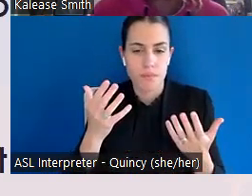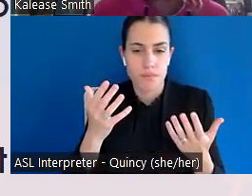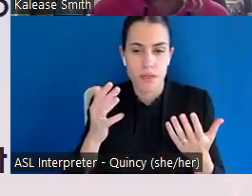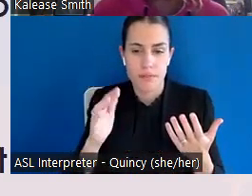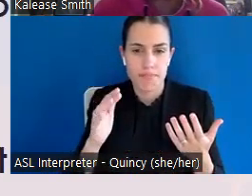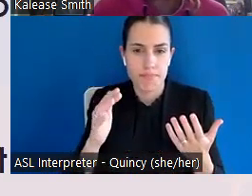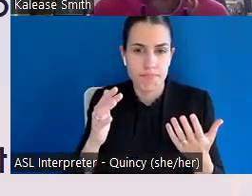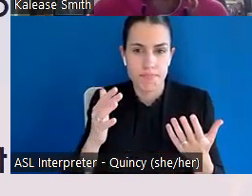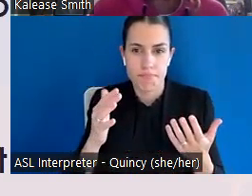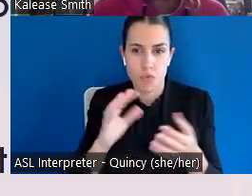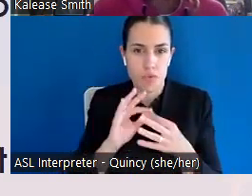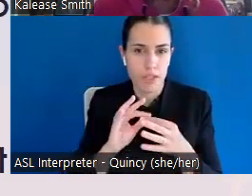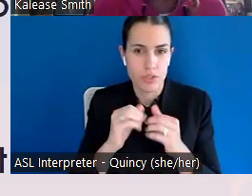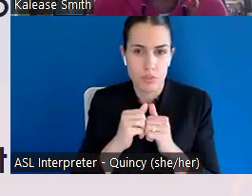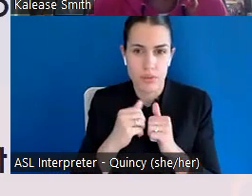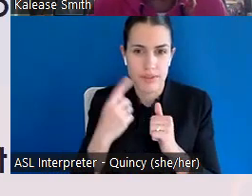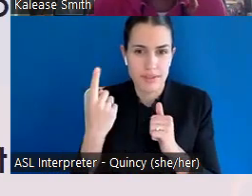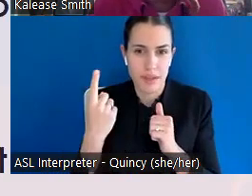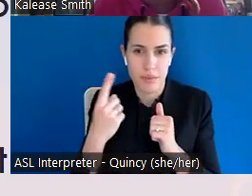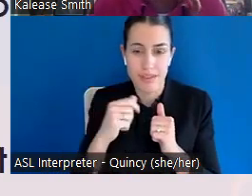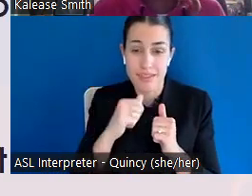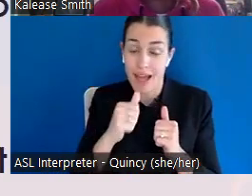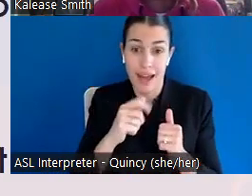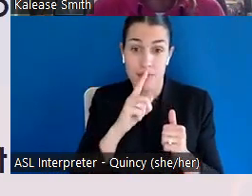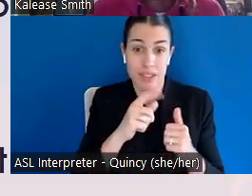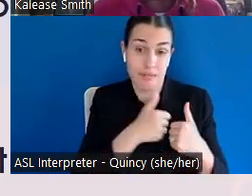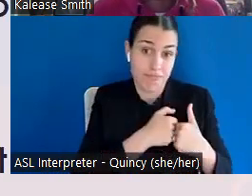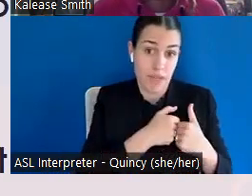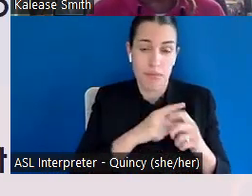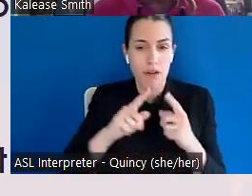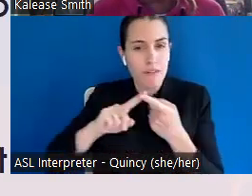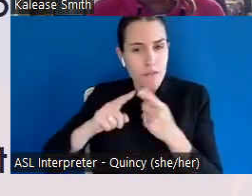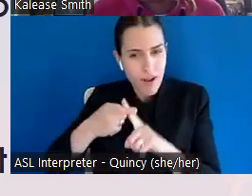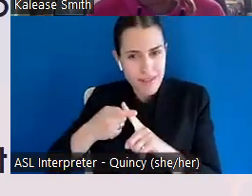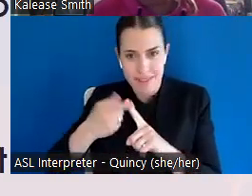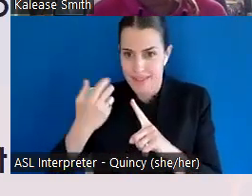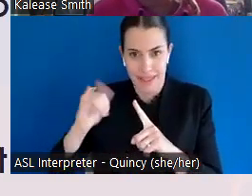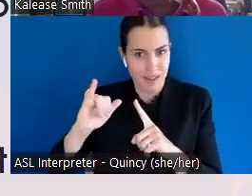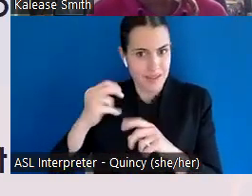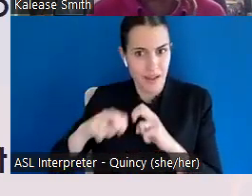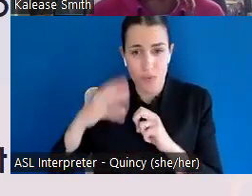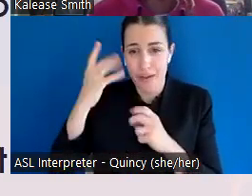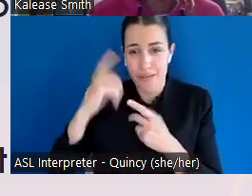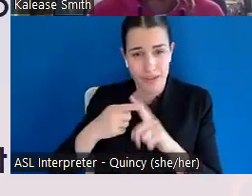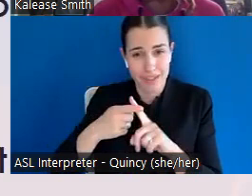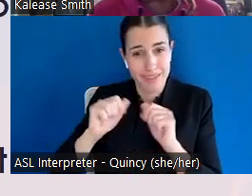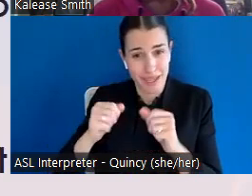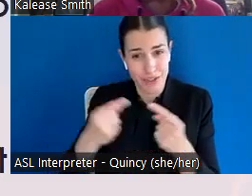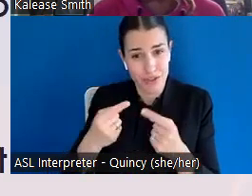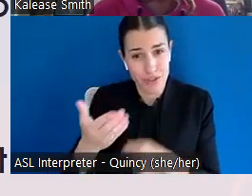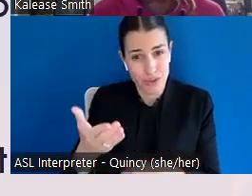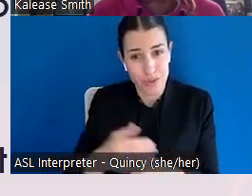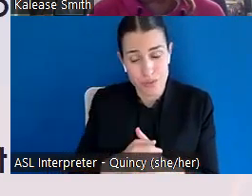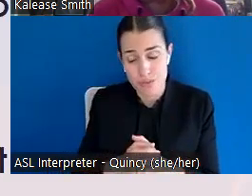a relationship that's not even intimate, that's friendly. Because friends can also hurt you and do bad things to you.